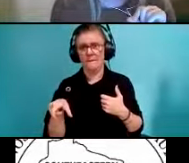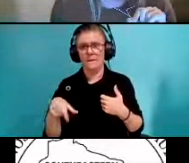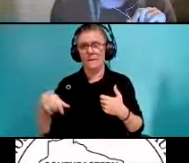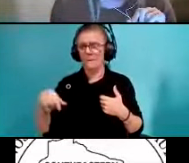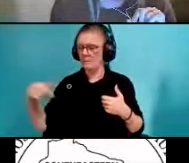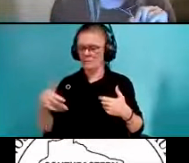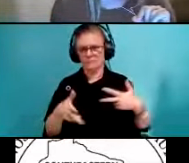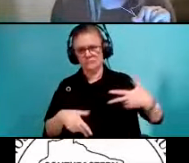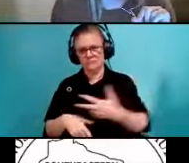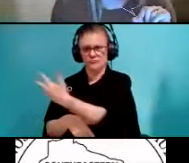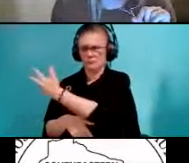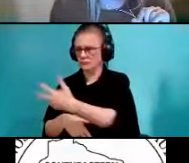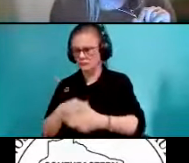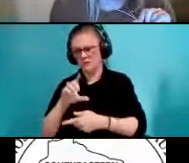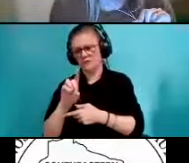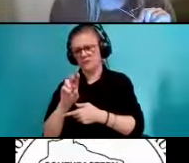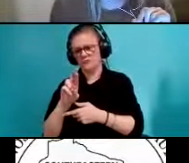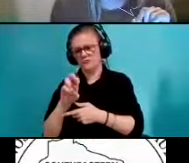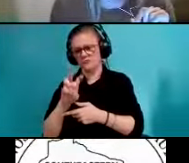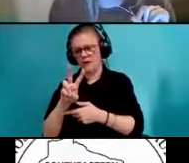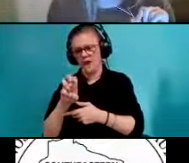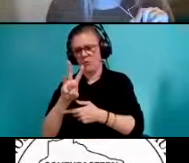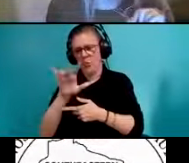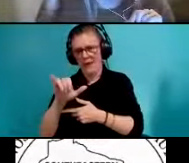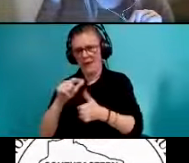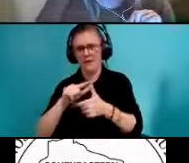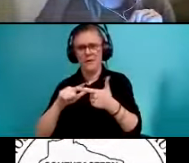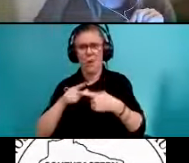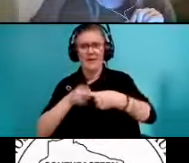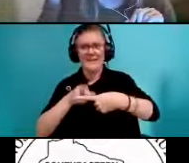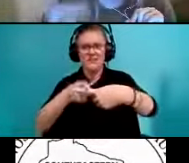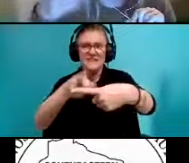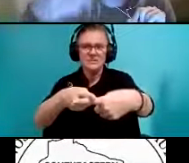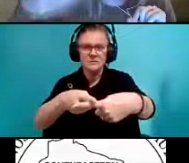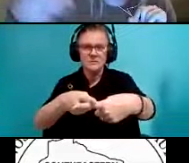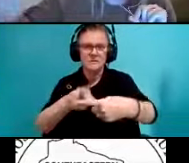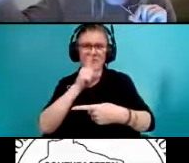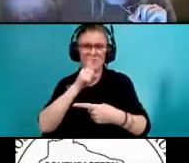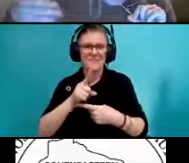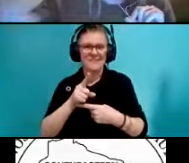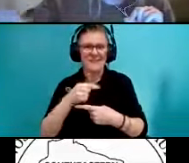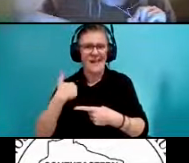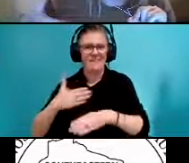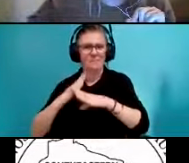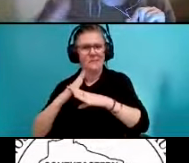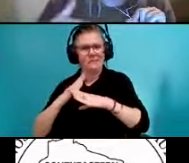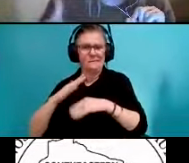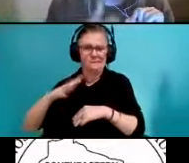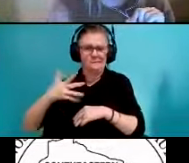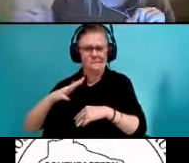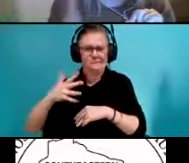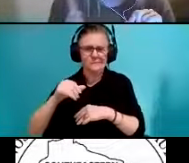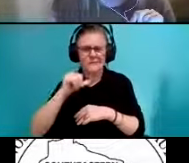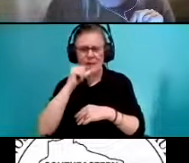of intersections, you know, it may or may not make sense to put a physical barrier in that is going to have a lot of gaps in it to allow